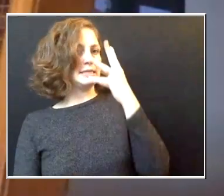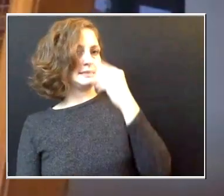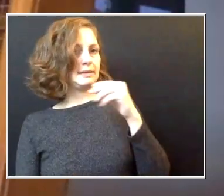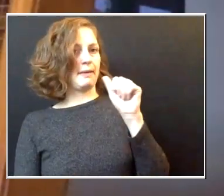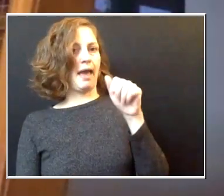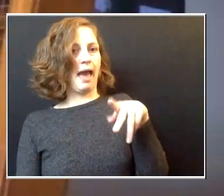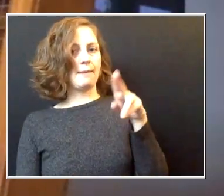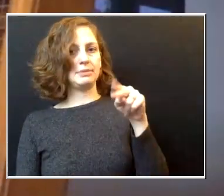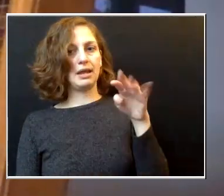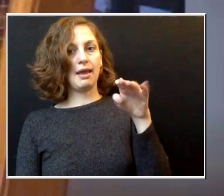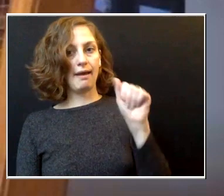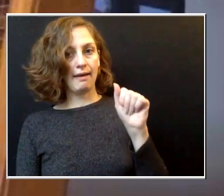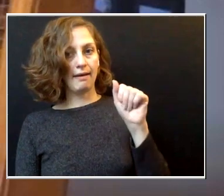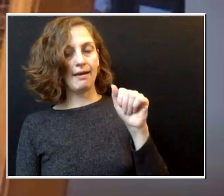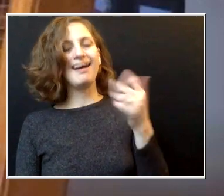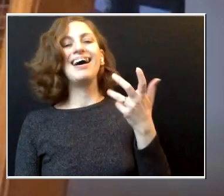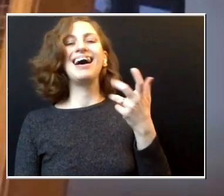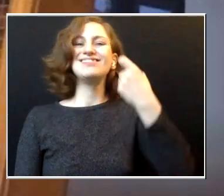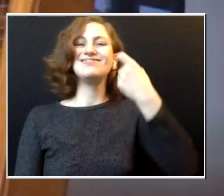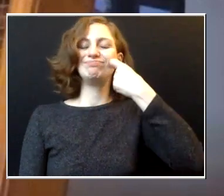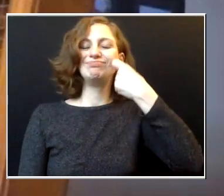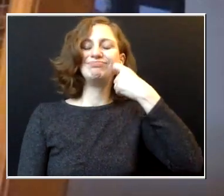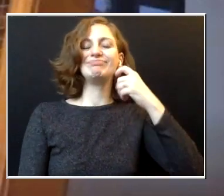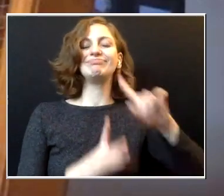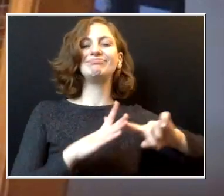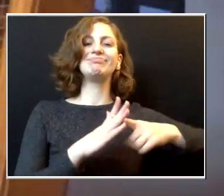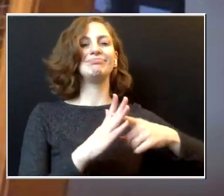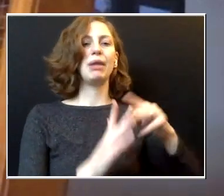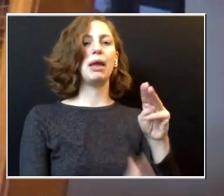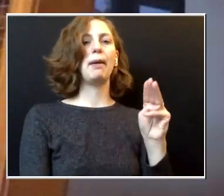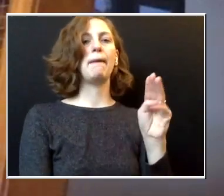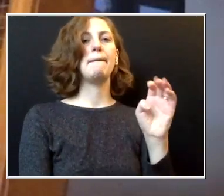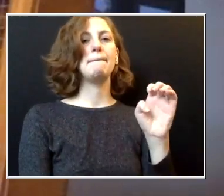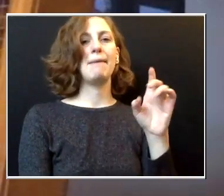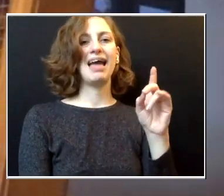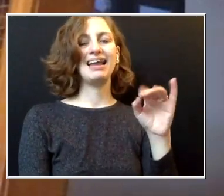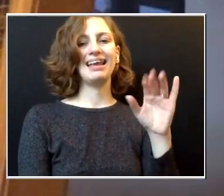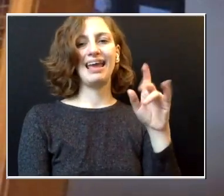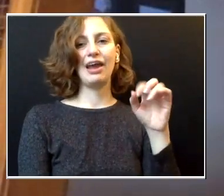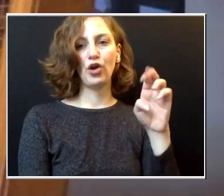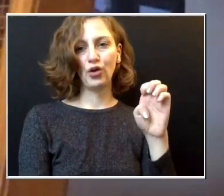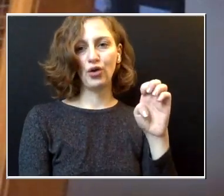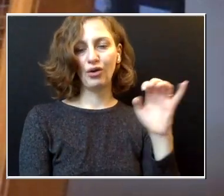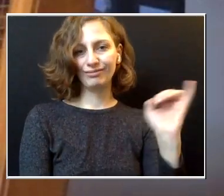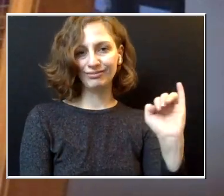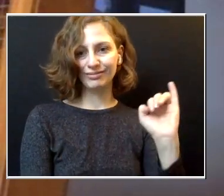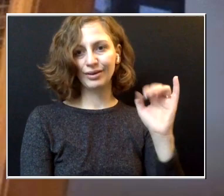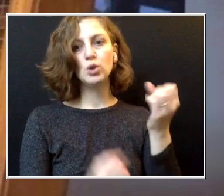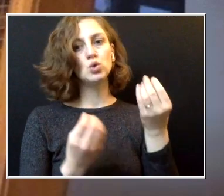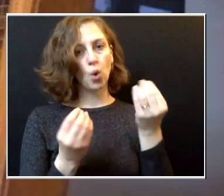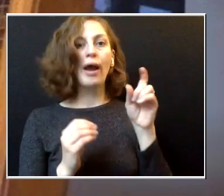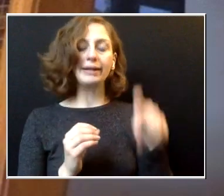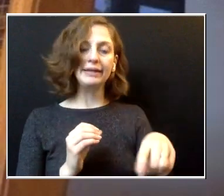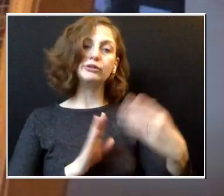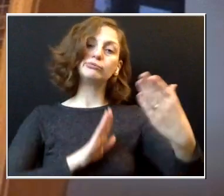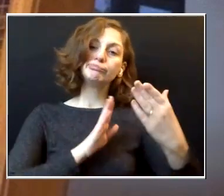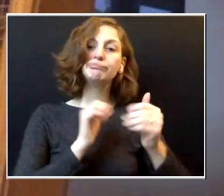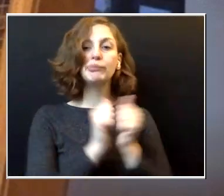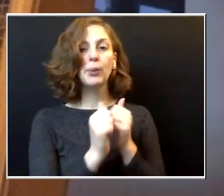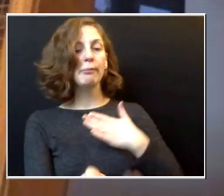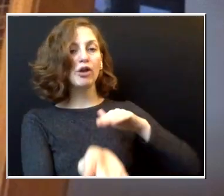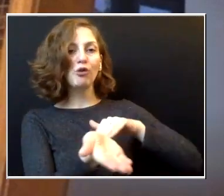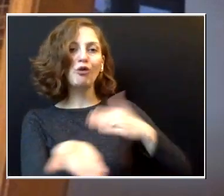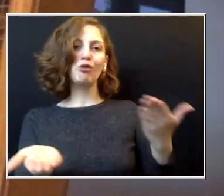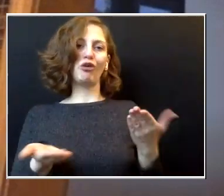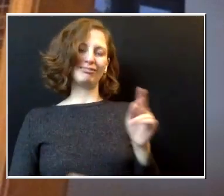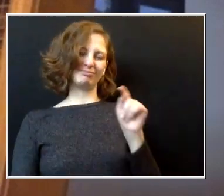needed to have a face-to-face with my doctor here in Topeka. So I made the appointment, and the nurse